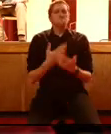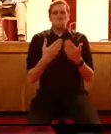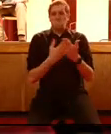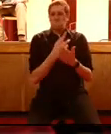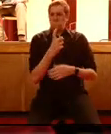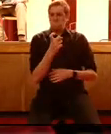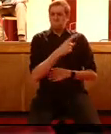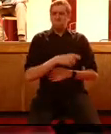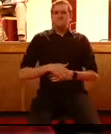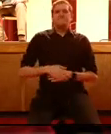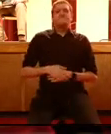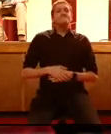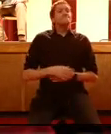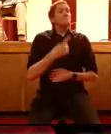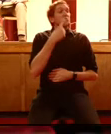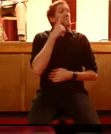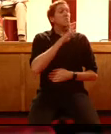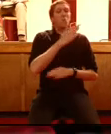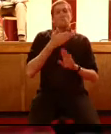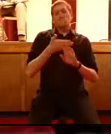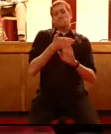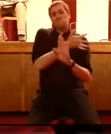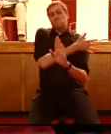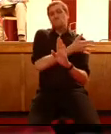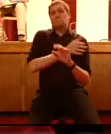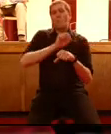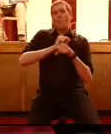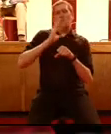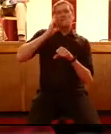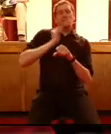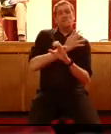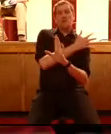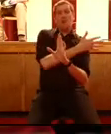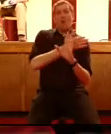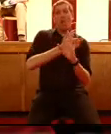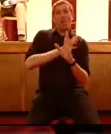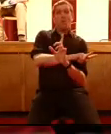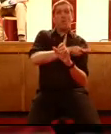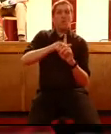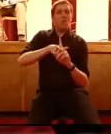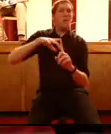How not only your previous work experience, but as it's a little bit of an